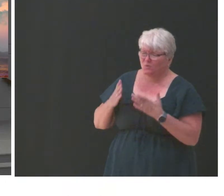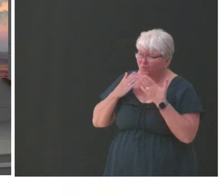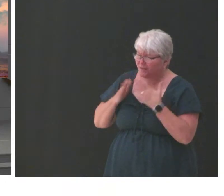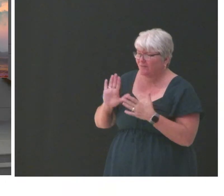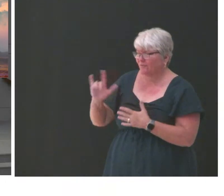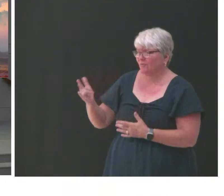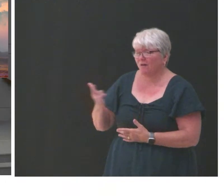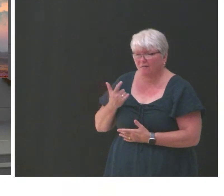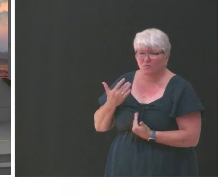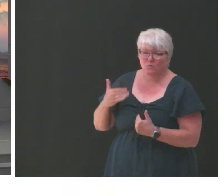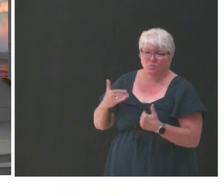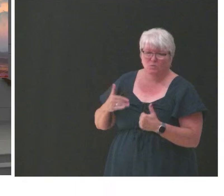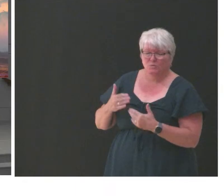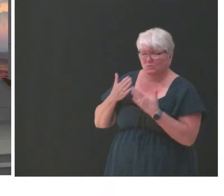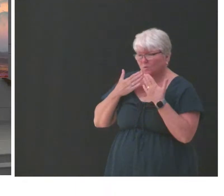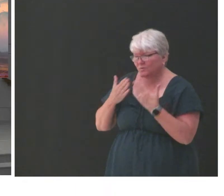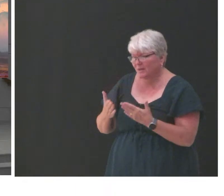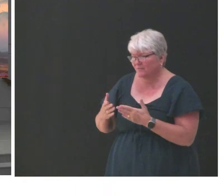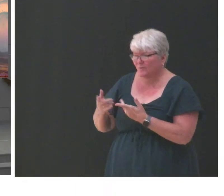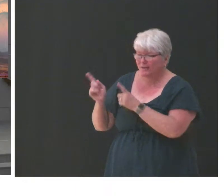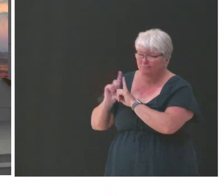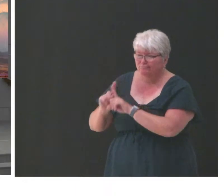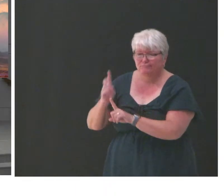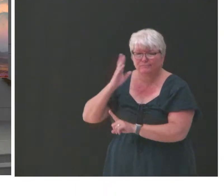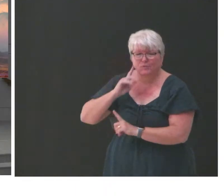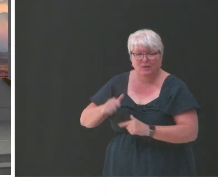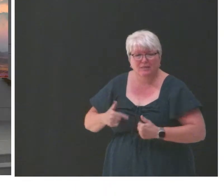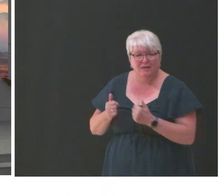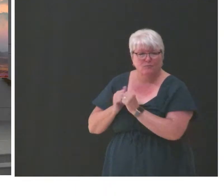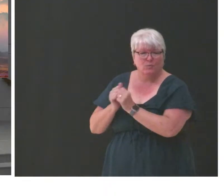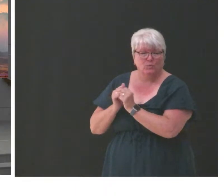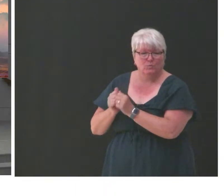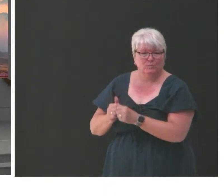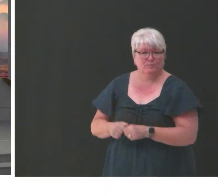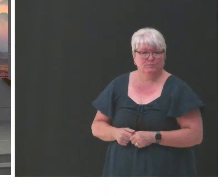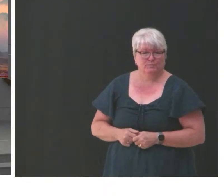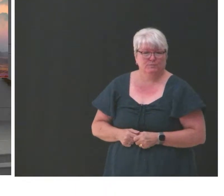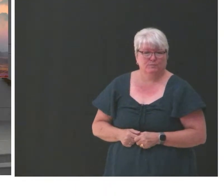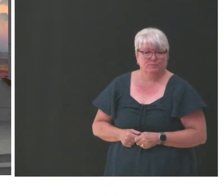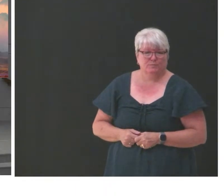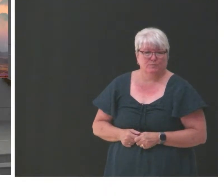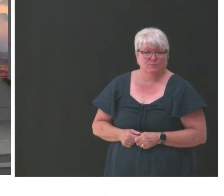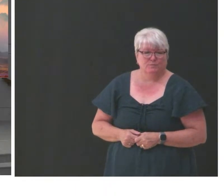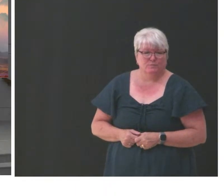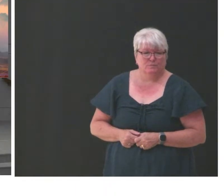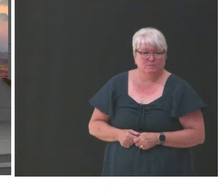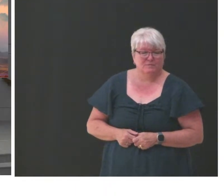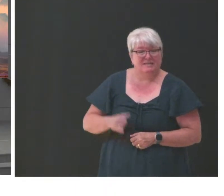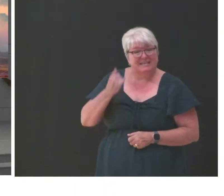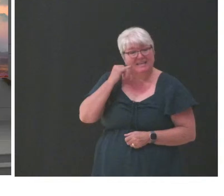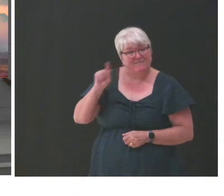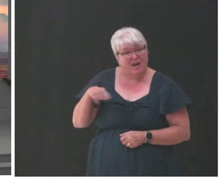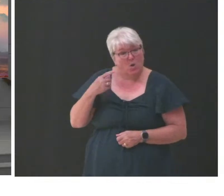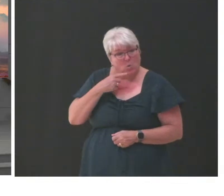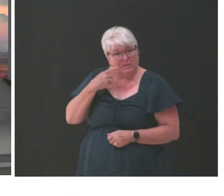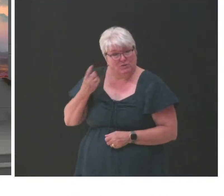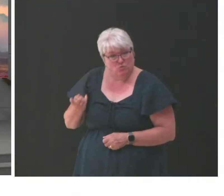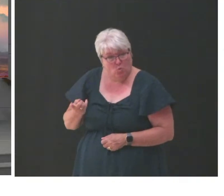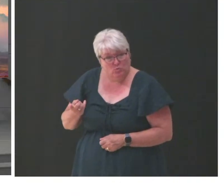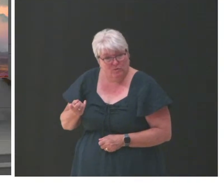for your love. So thankful to get to walk through life with you. But if I only told her